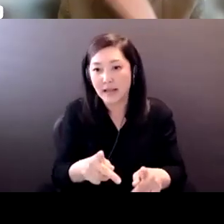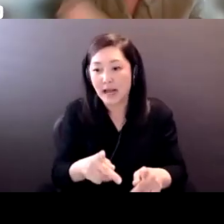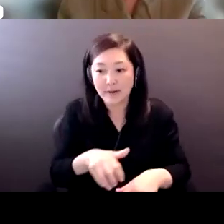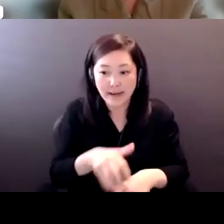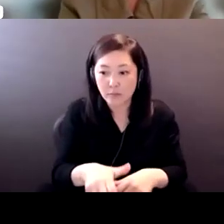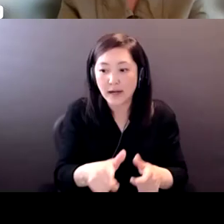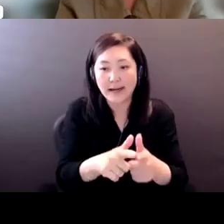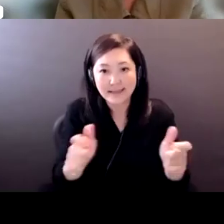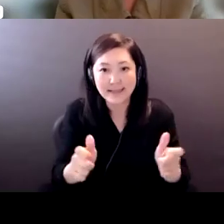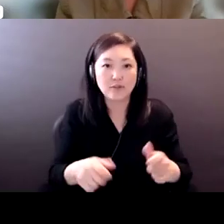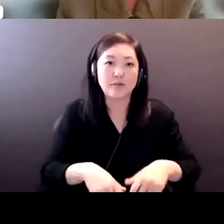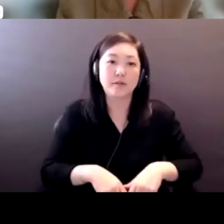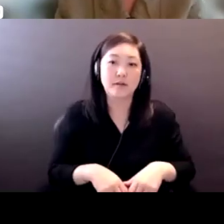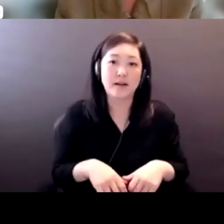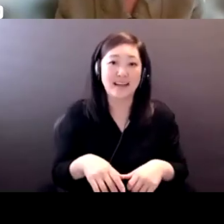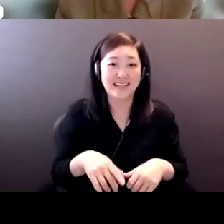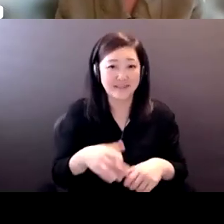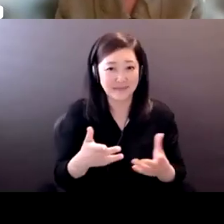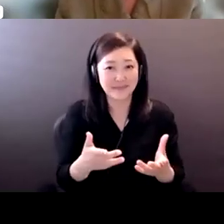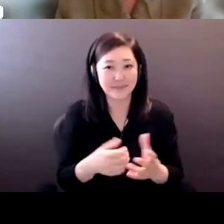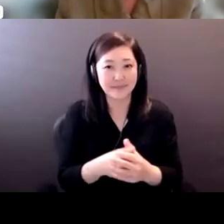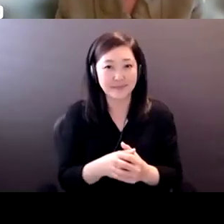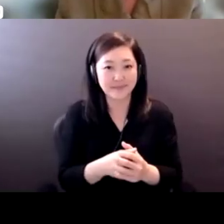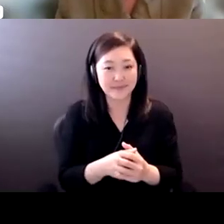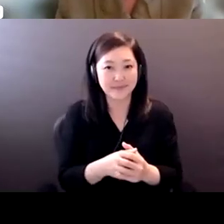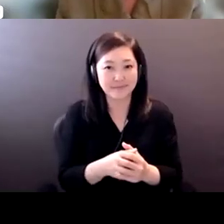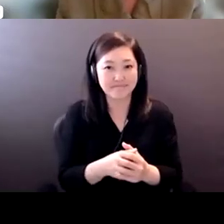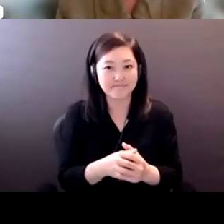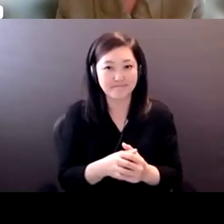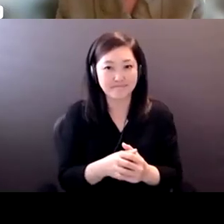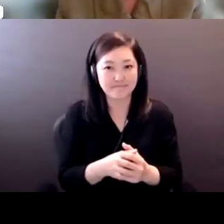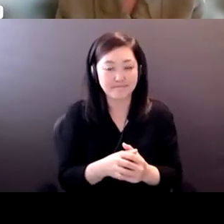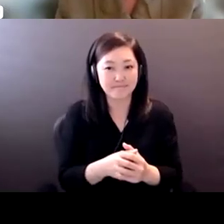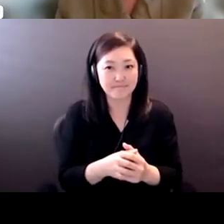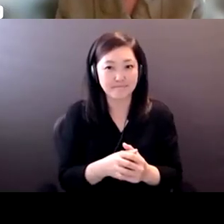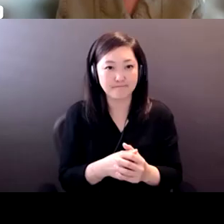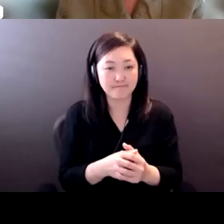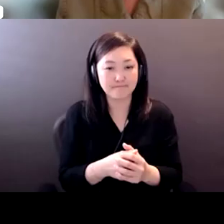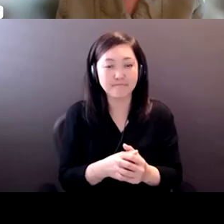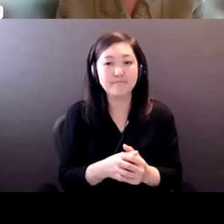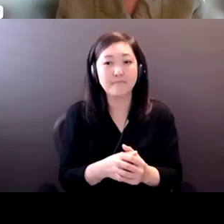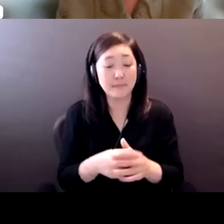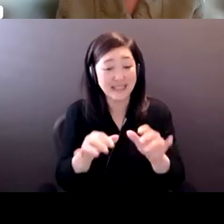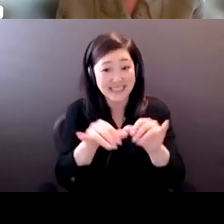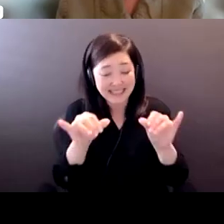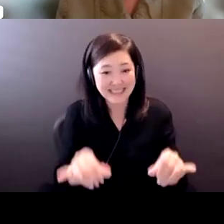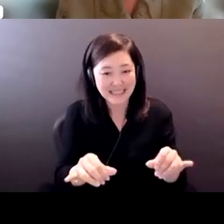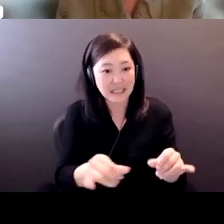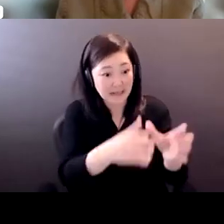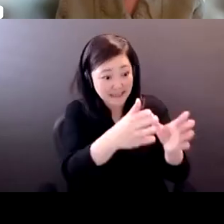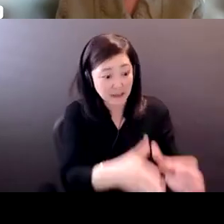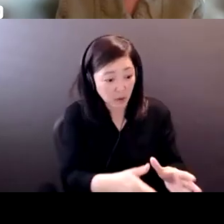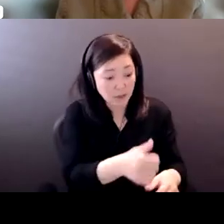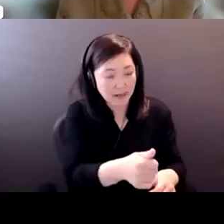is not in the person, at least in the movement I work in. It is in the system around the person. So rather